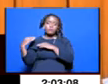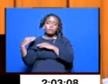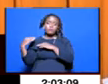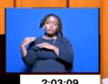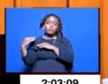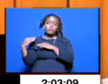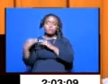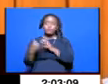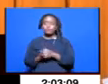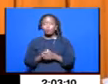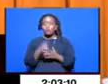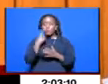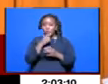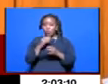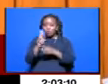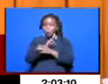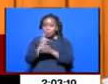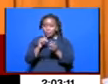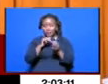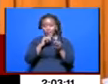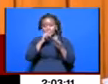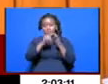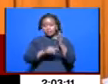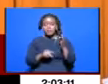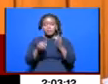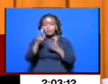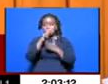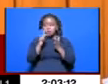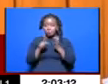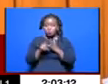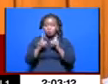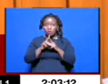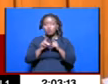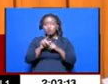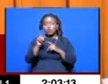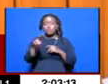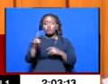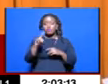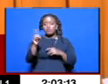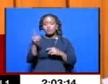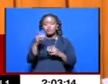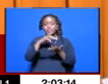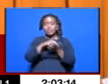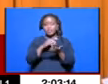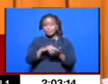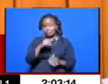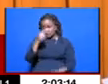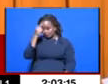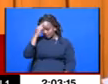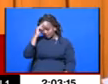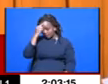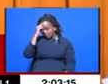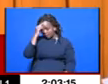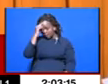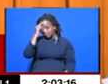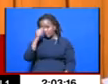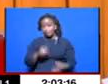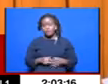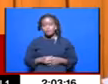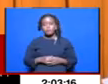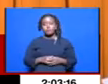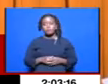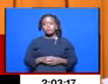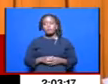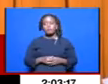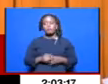who applied those principles, and that was the first foothold in India, that case of Golaknath. Even